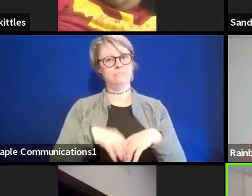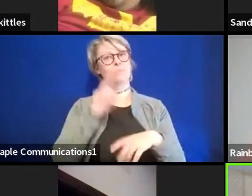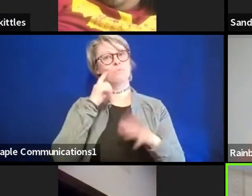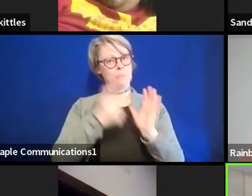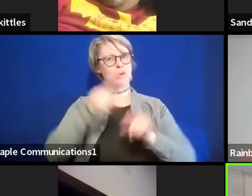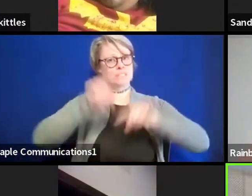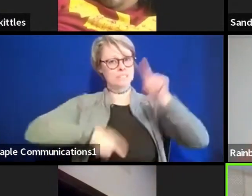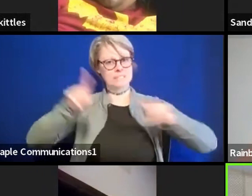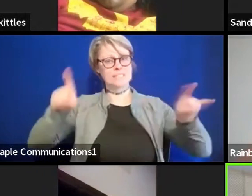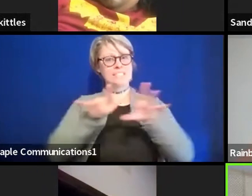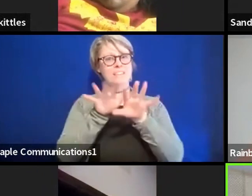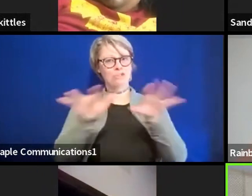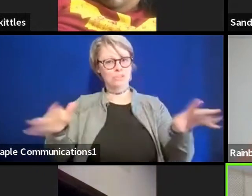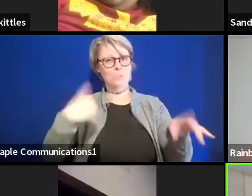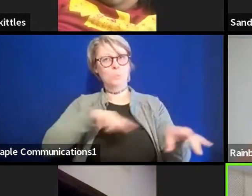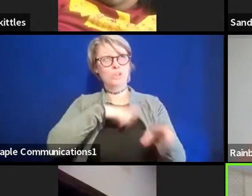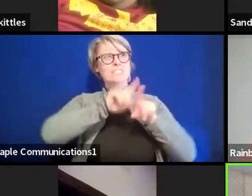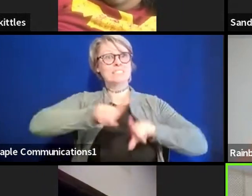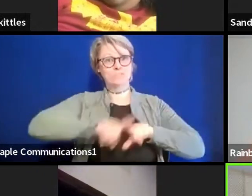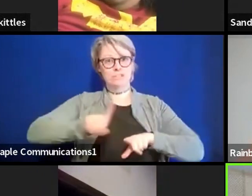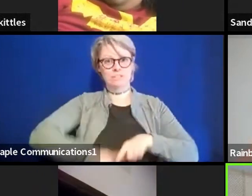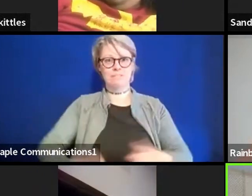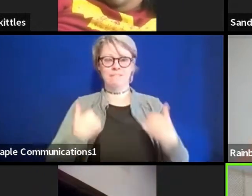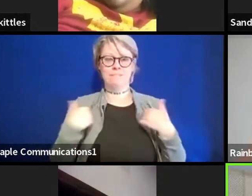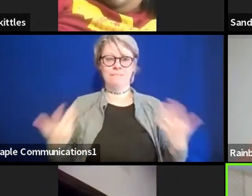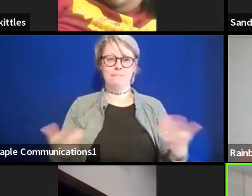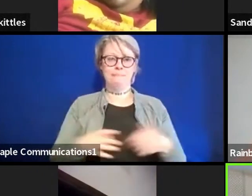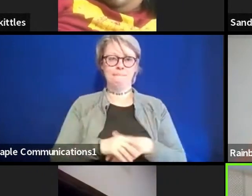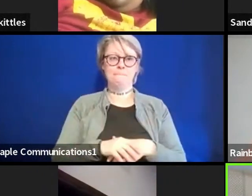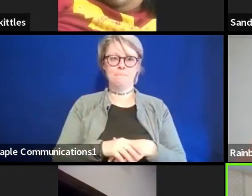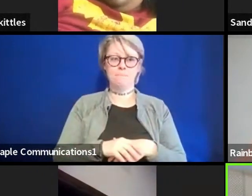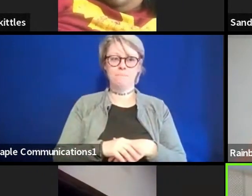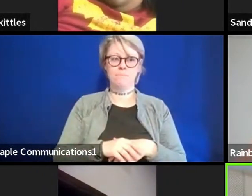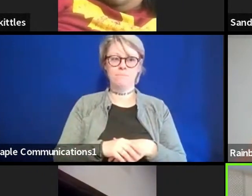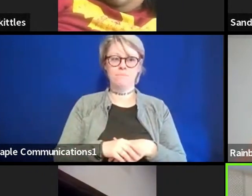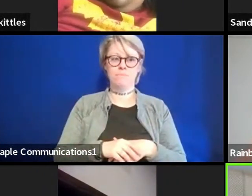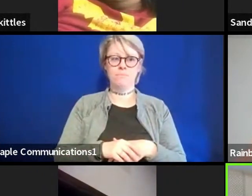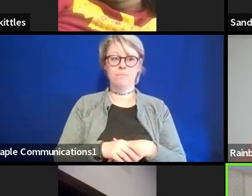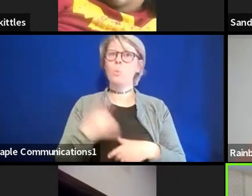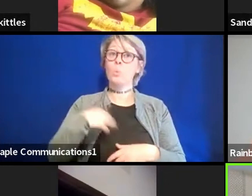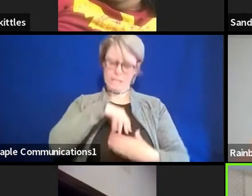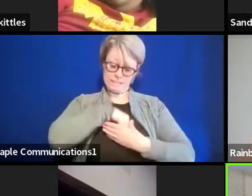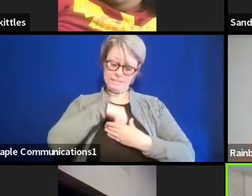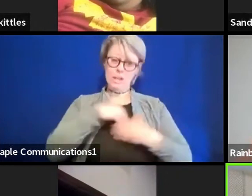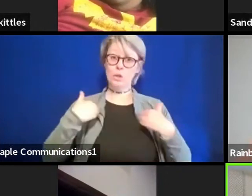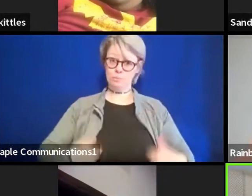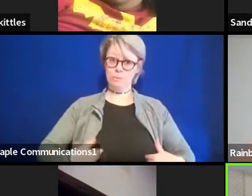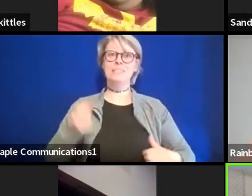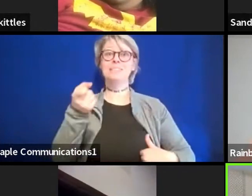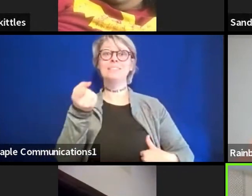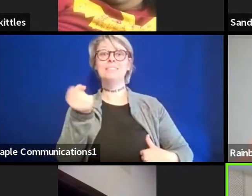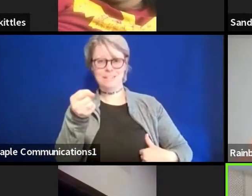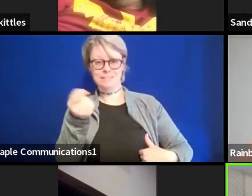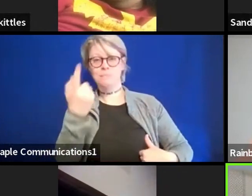pool because we're all different. We all might bleed the same, yes, but we're all different. Just talk to